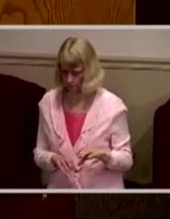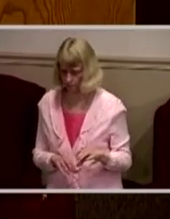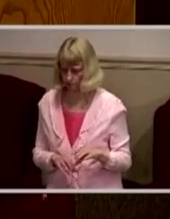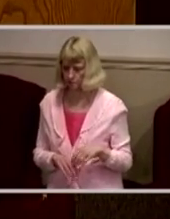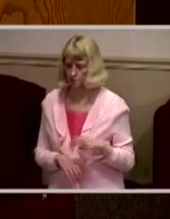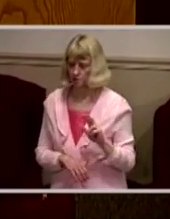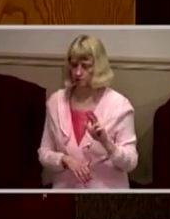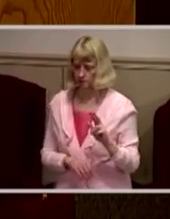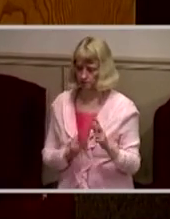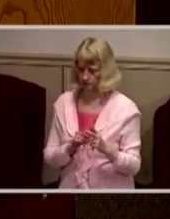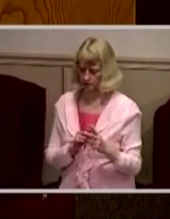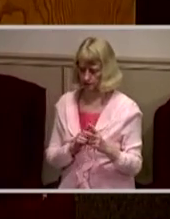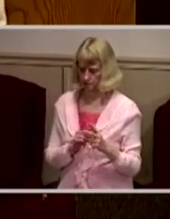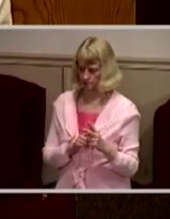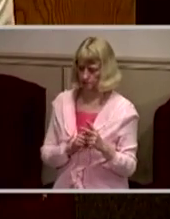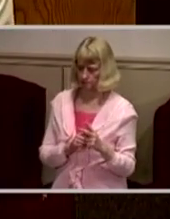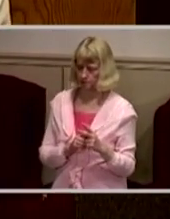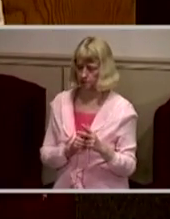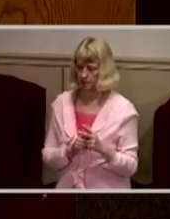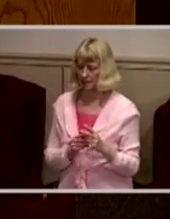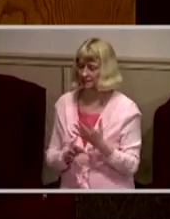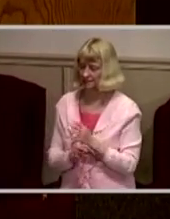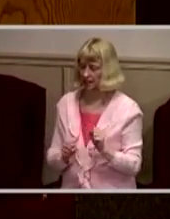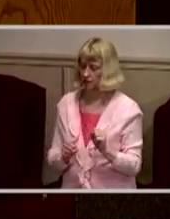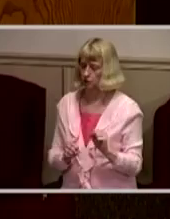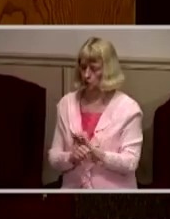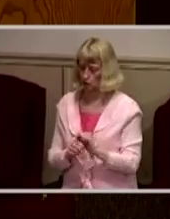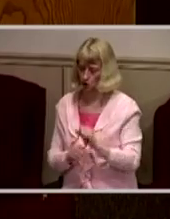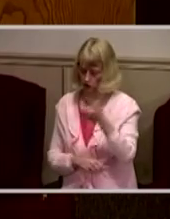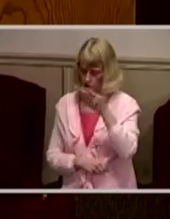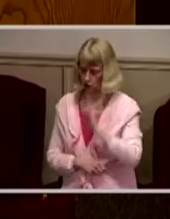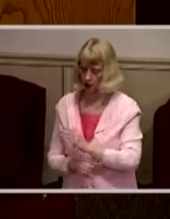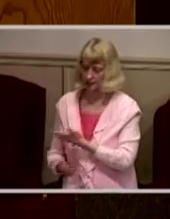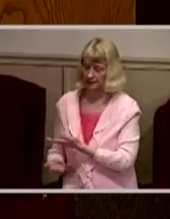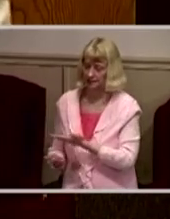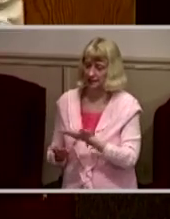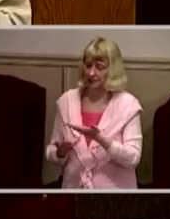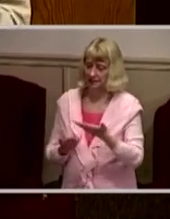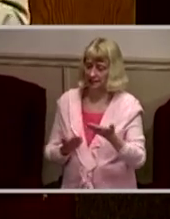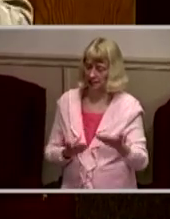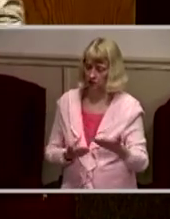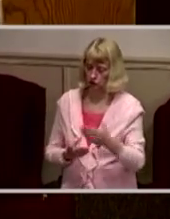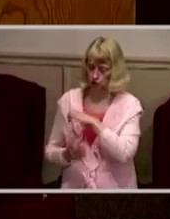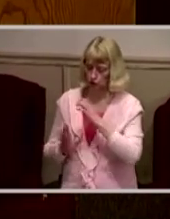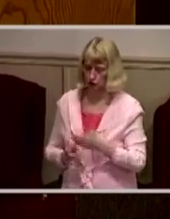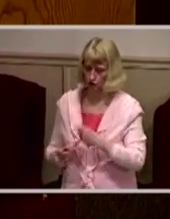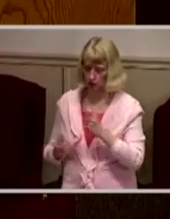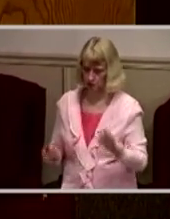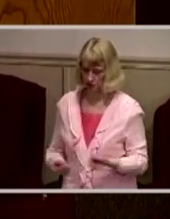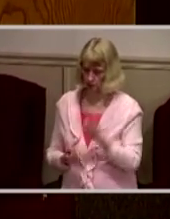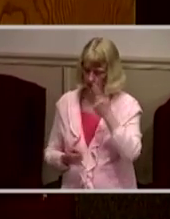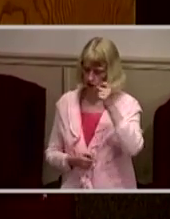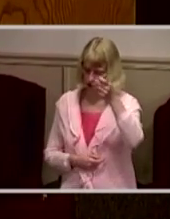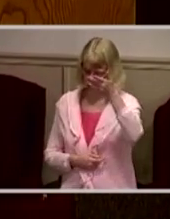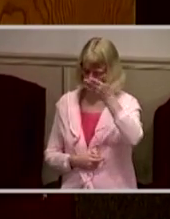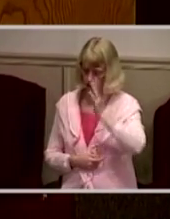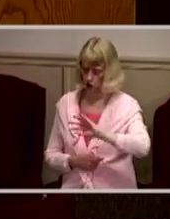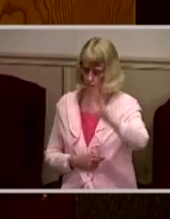Thirdly, it's the saving work of God that delivers the believers from sin, all because of God's